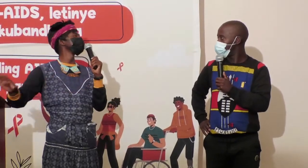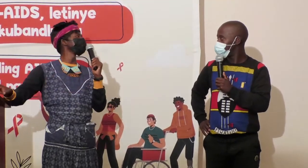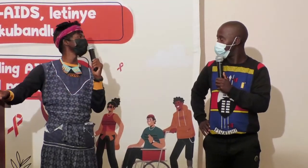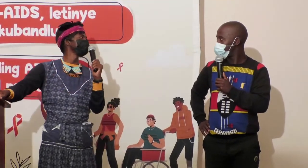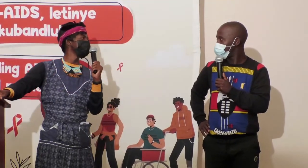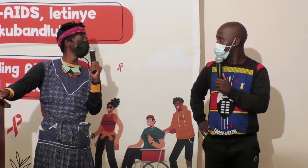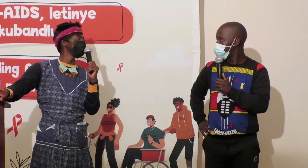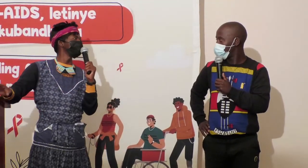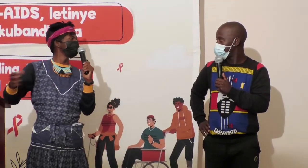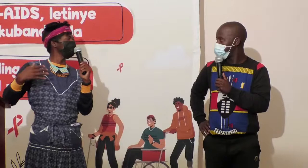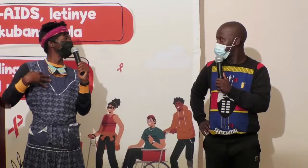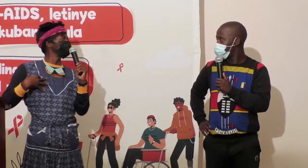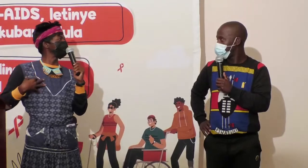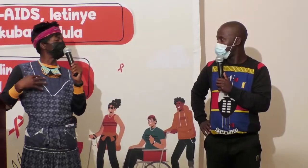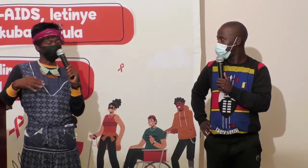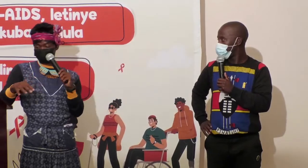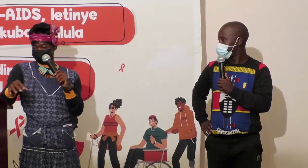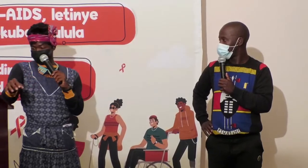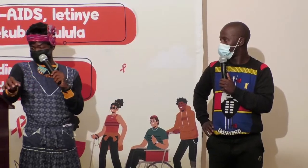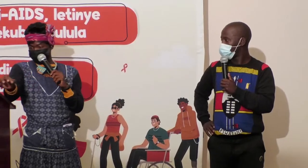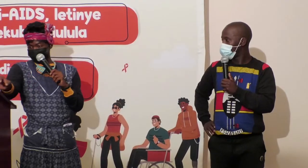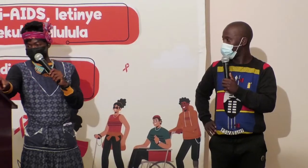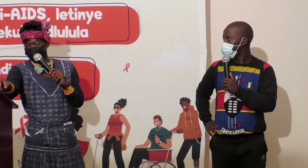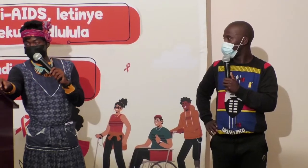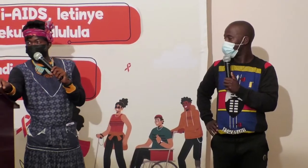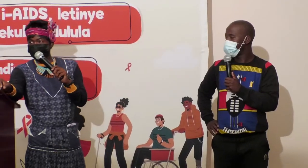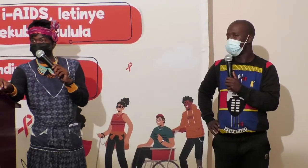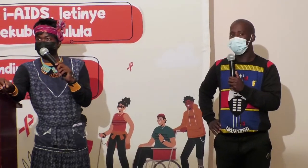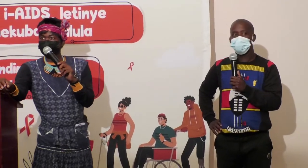Lekhaya nanifuna lisida nethi kimi.